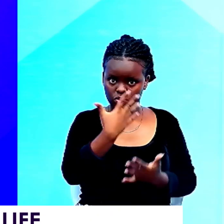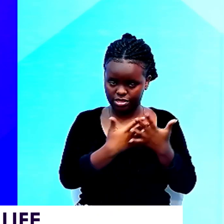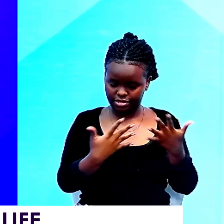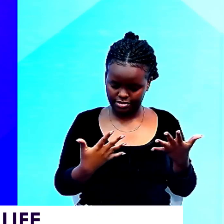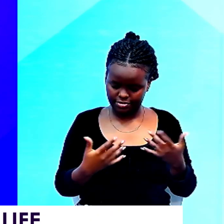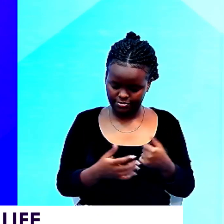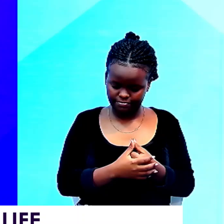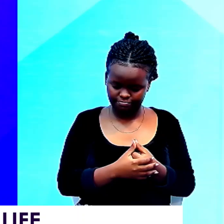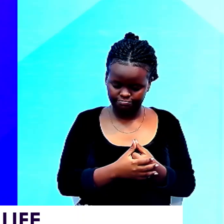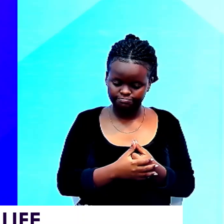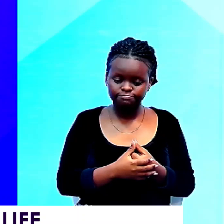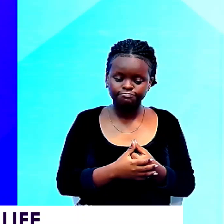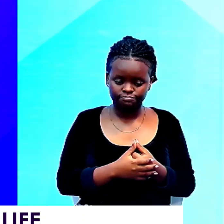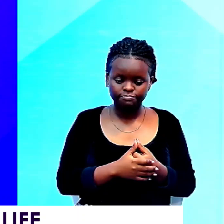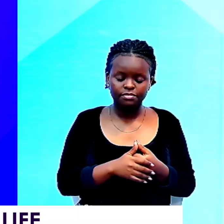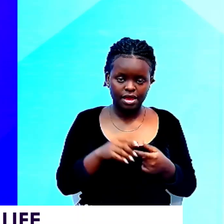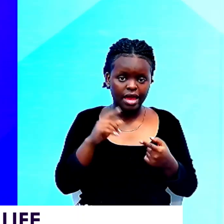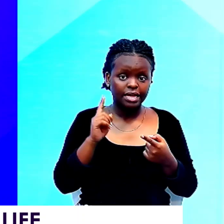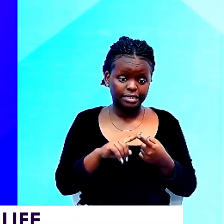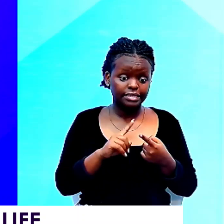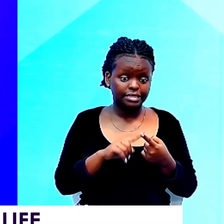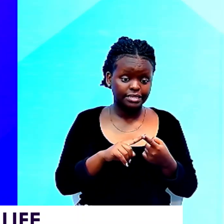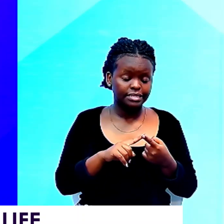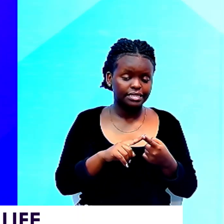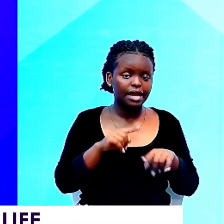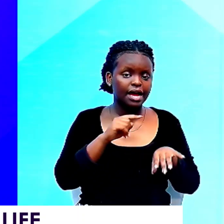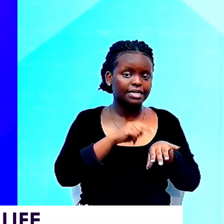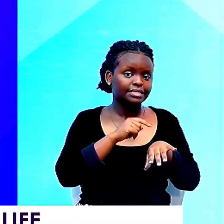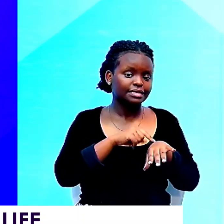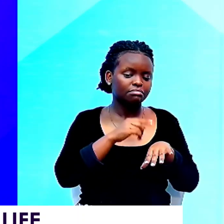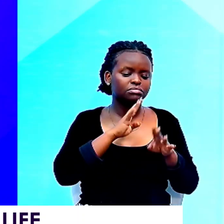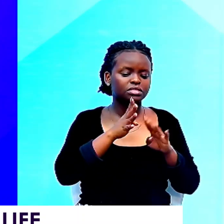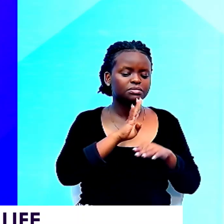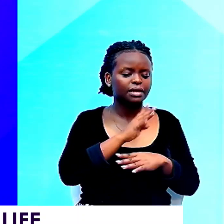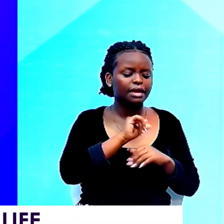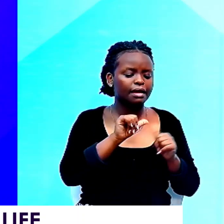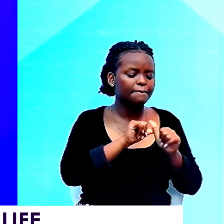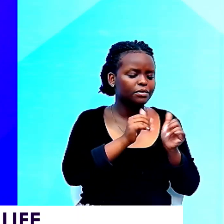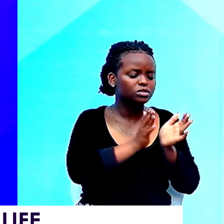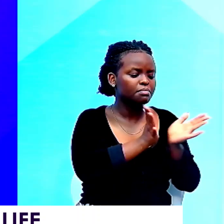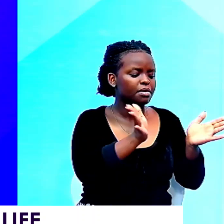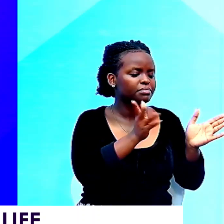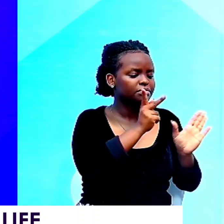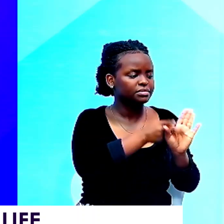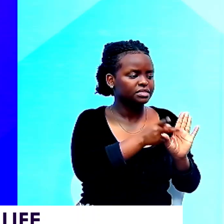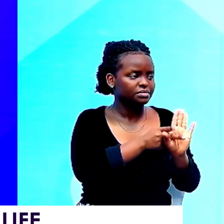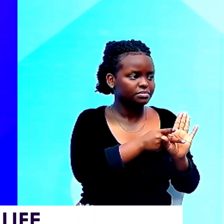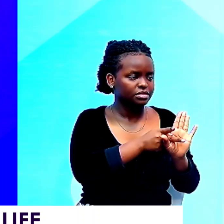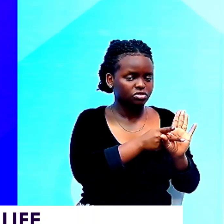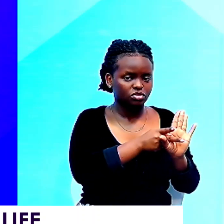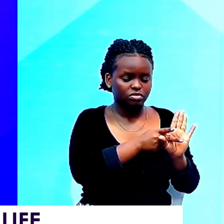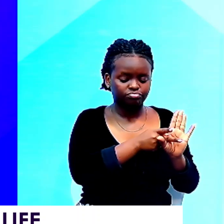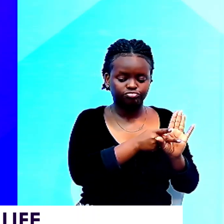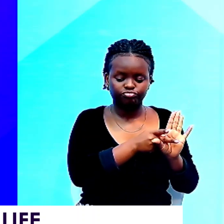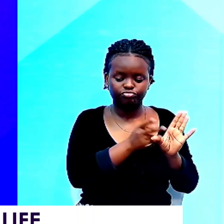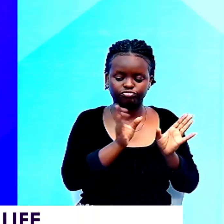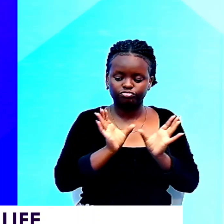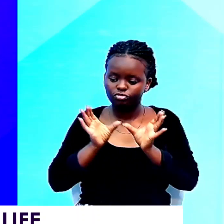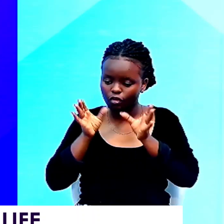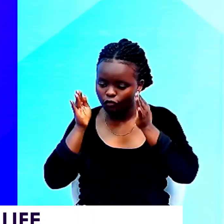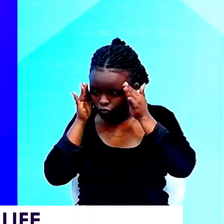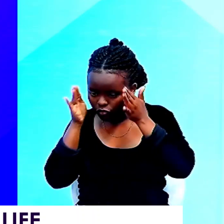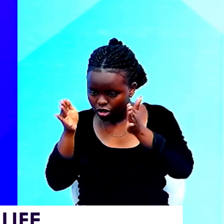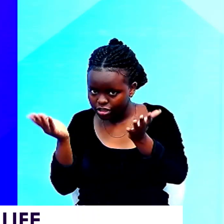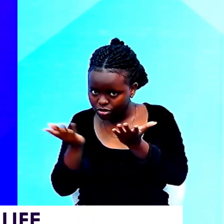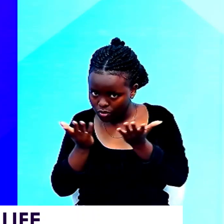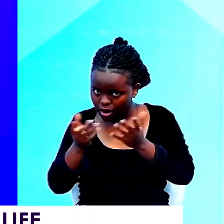When we are talking of public participation, and then I want to take the bracket of the Gen Zs. Yes. I